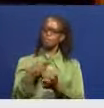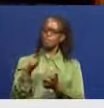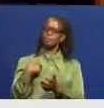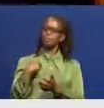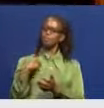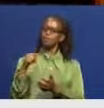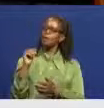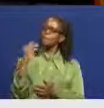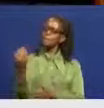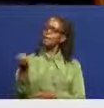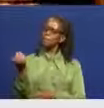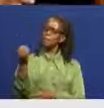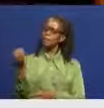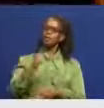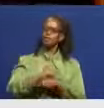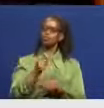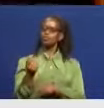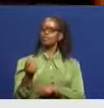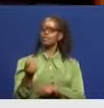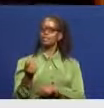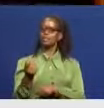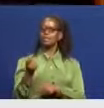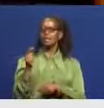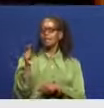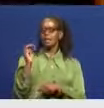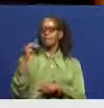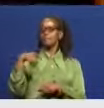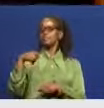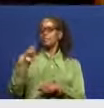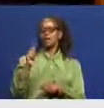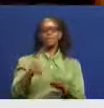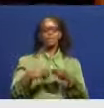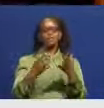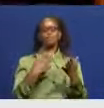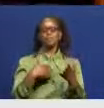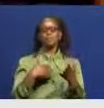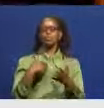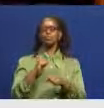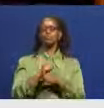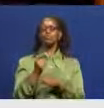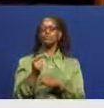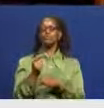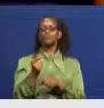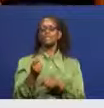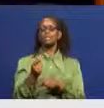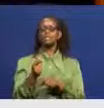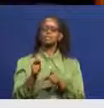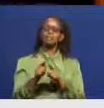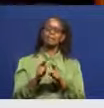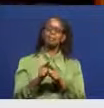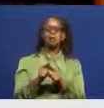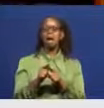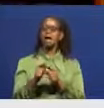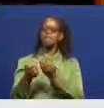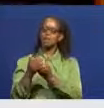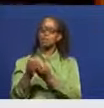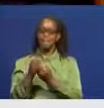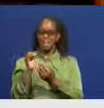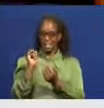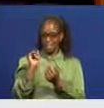favor. School fees being dished out as a favor to these parents. Or if you are not politically correct, you don't